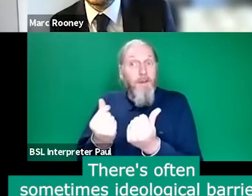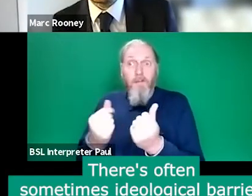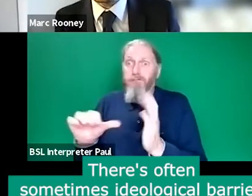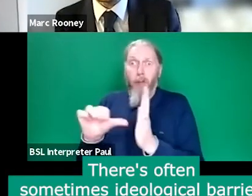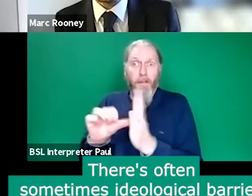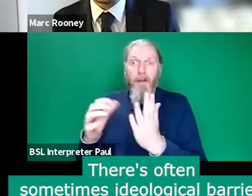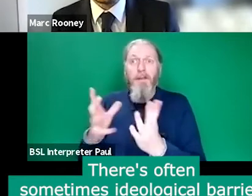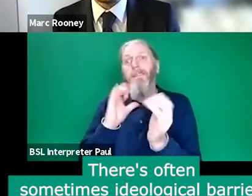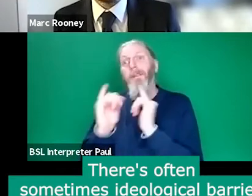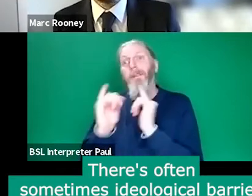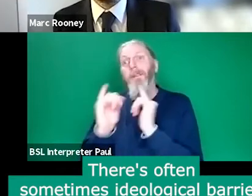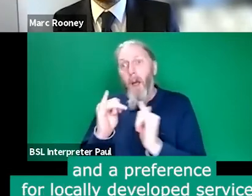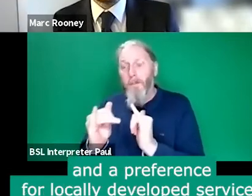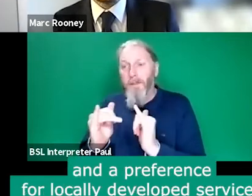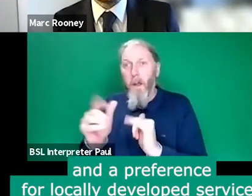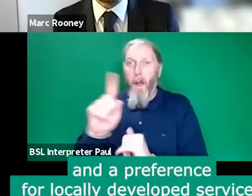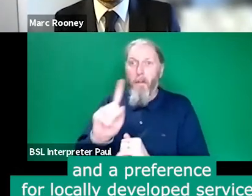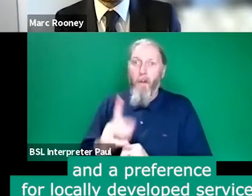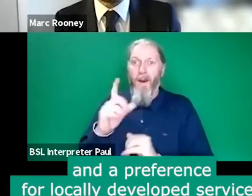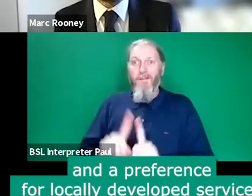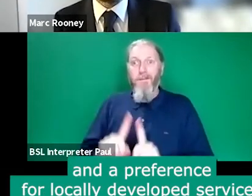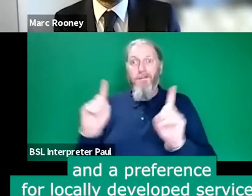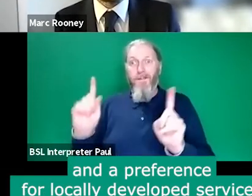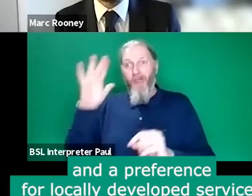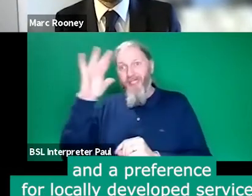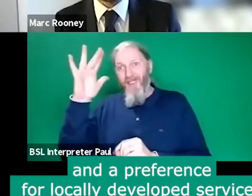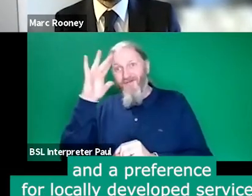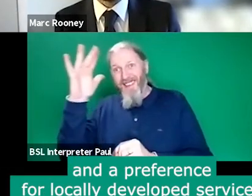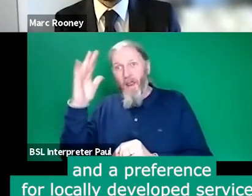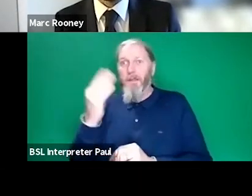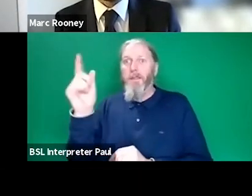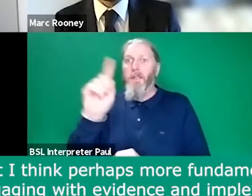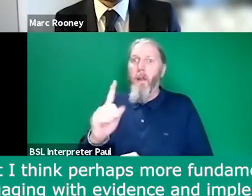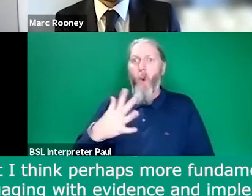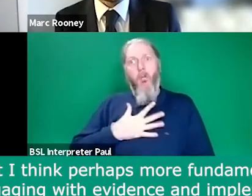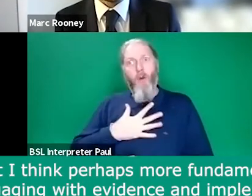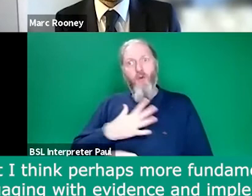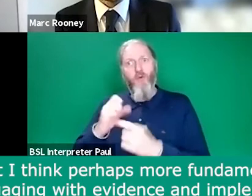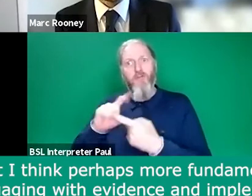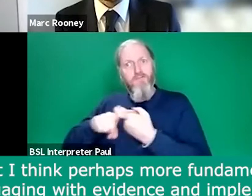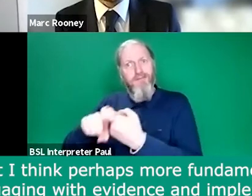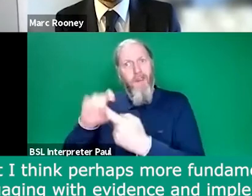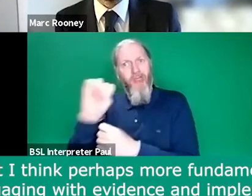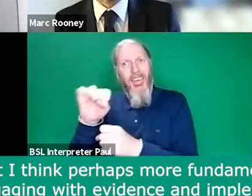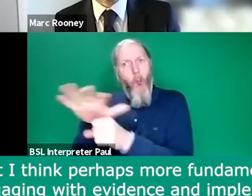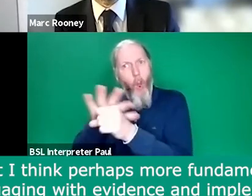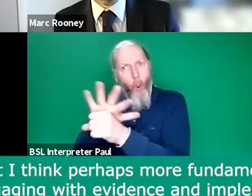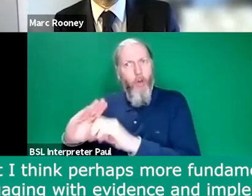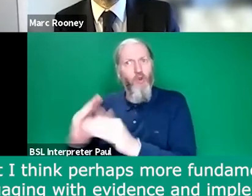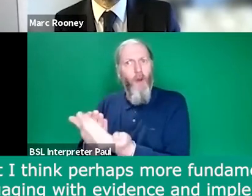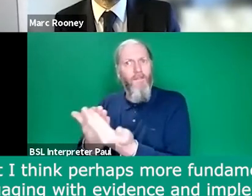sometimes ideological barriers and a preference for locally developed services. But I think perhaps more